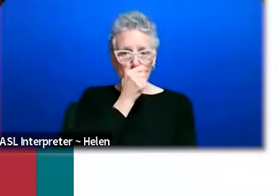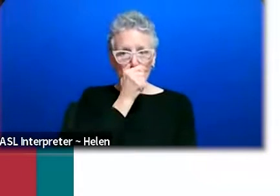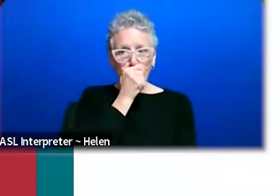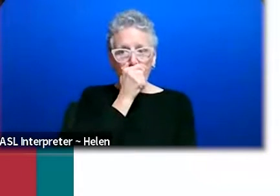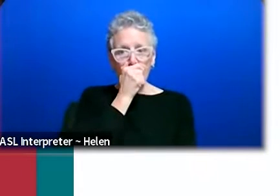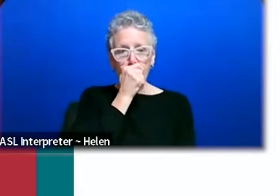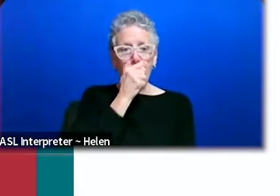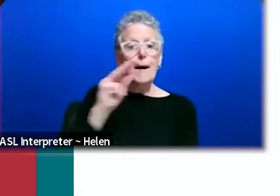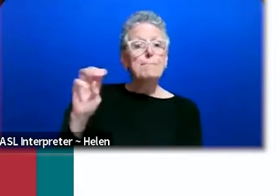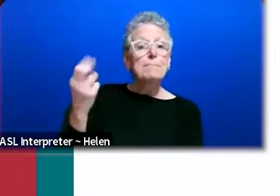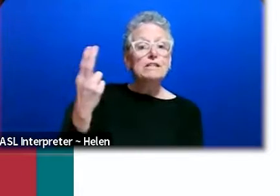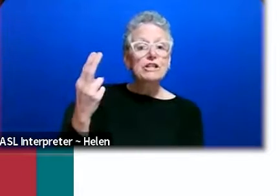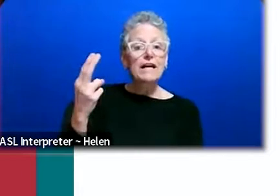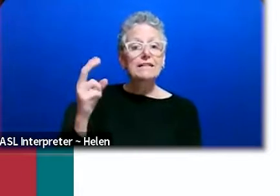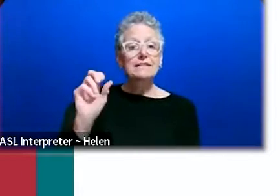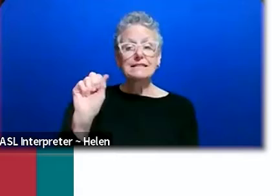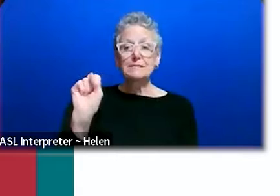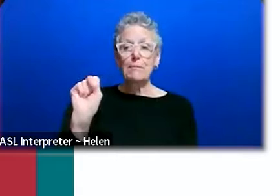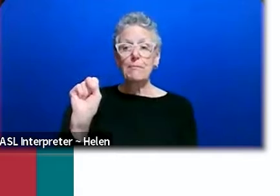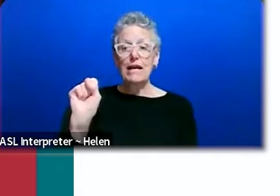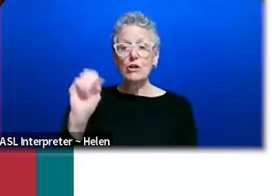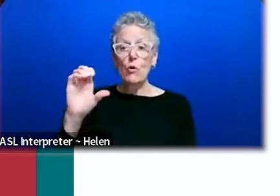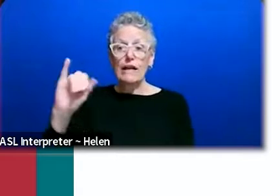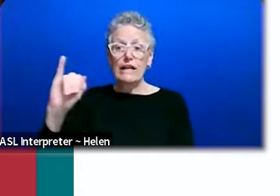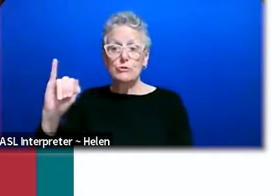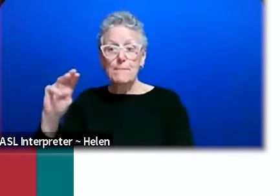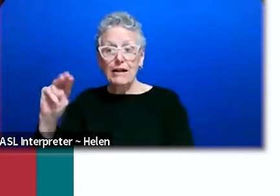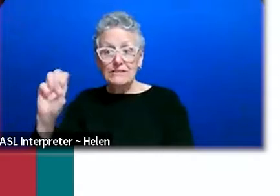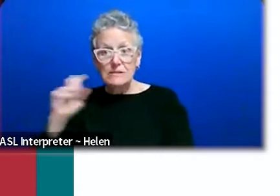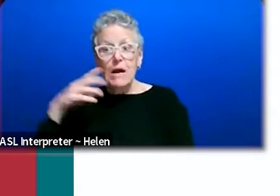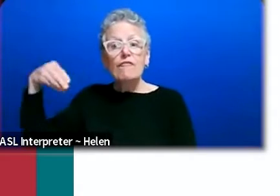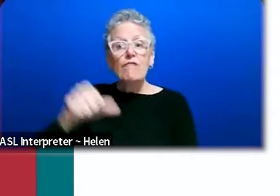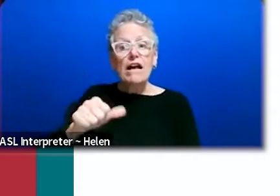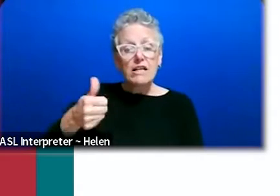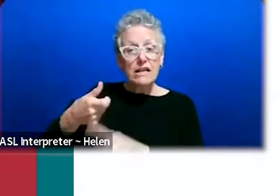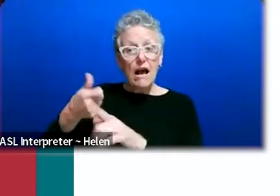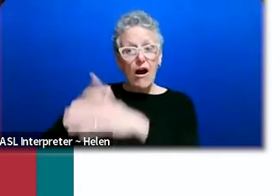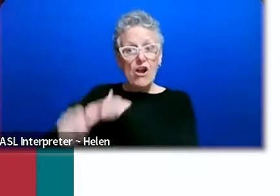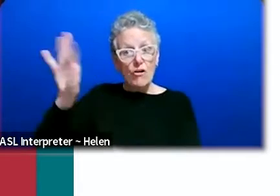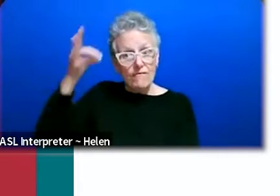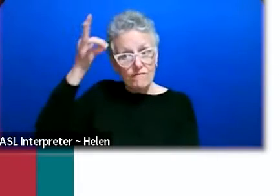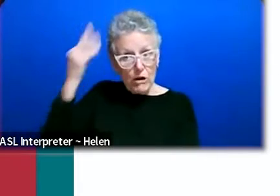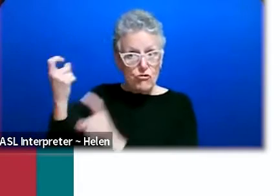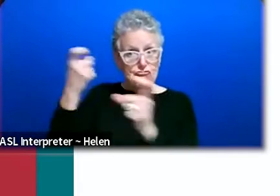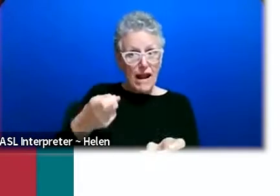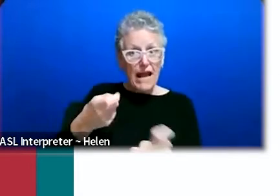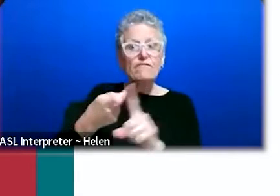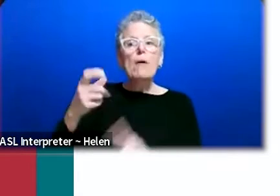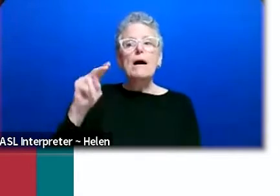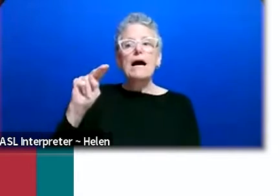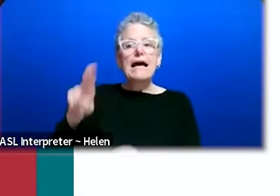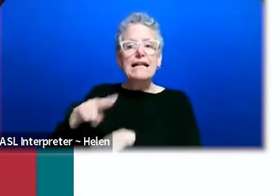The Michigan Spinal Cord Injury Model Systems is funded by a federal grant from the National Institute